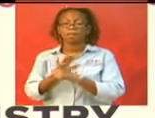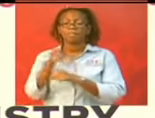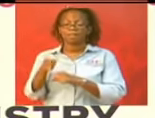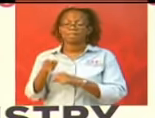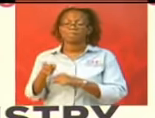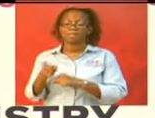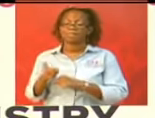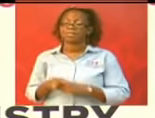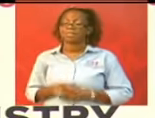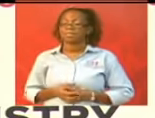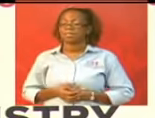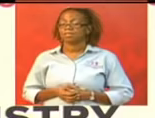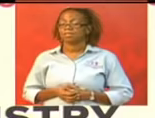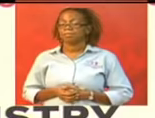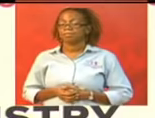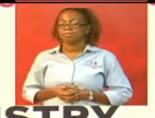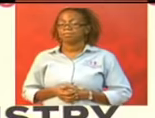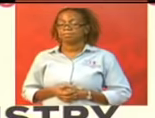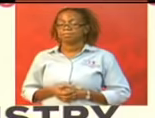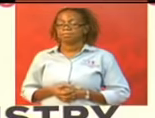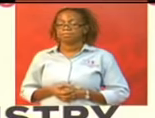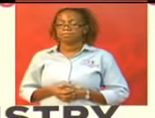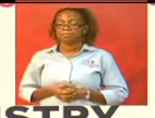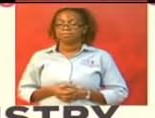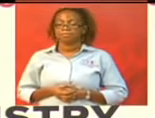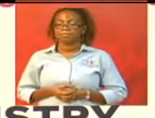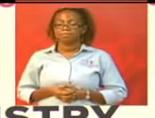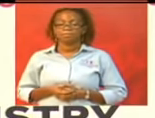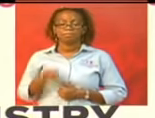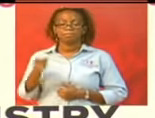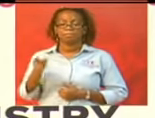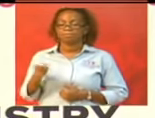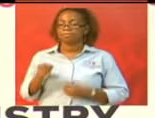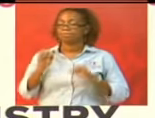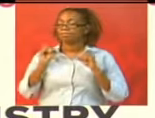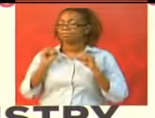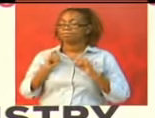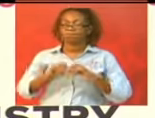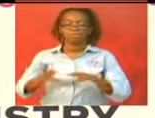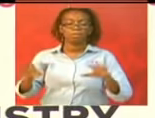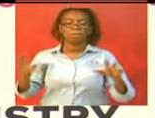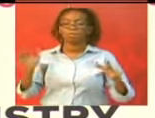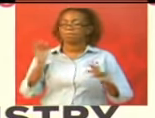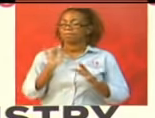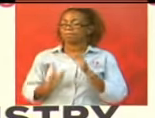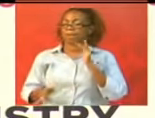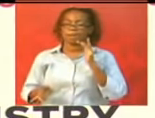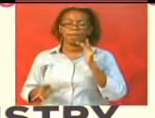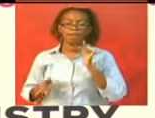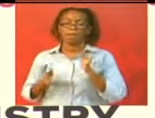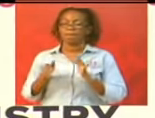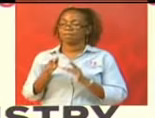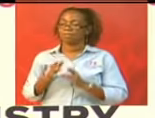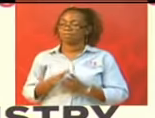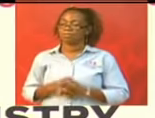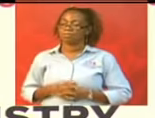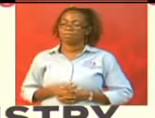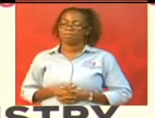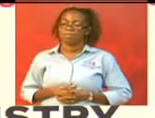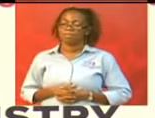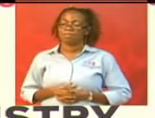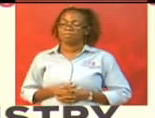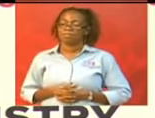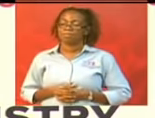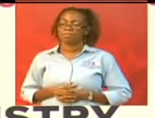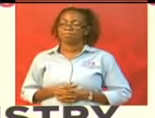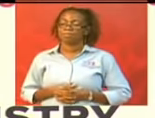before, it has an R naught of about 5 thereabouts. When you look at the traditional lineage, it's about